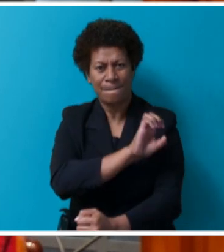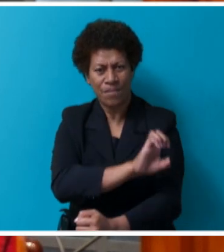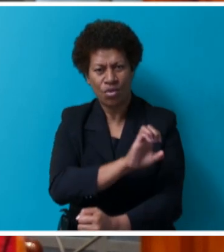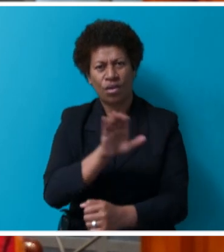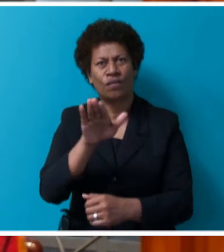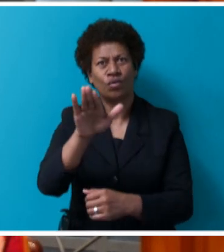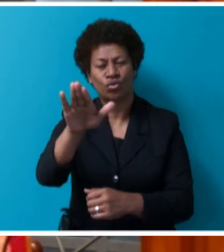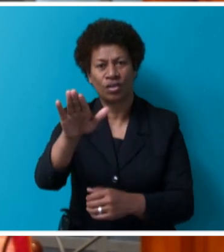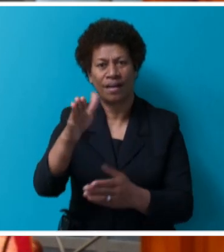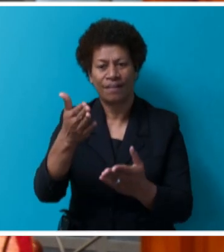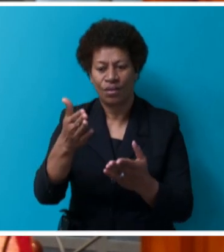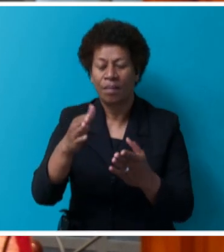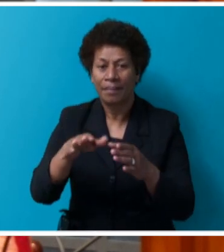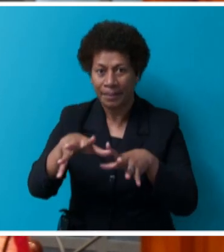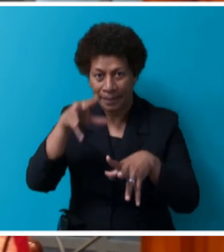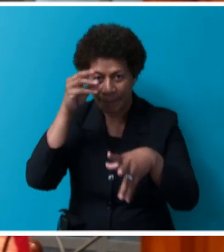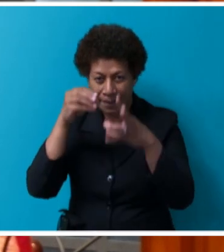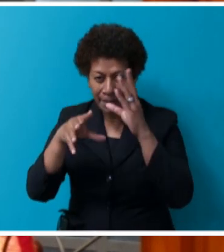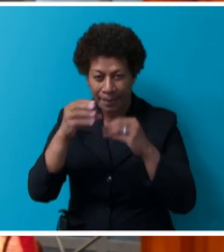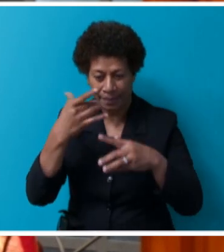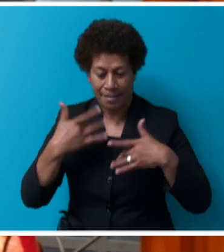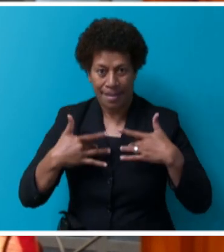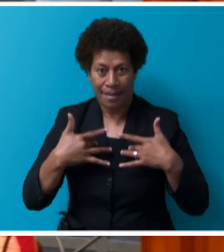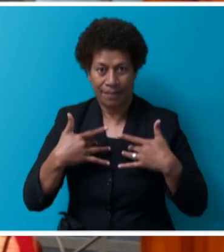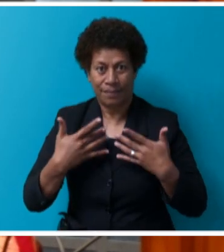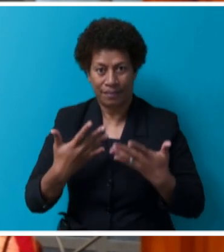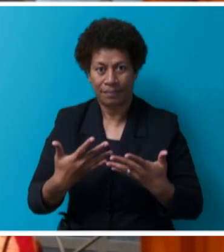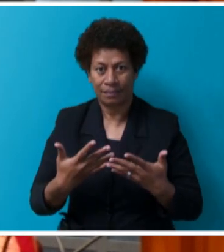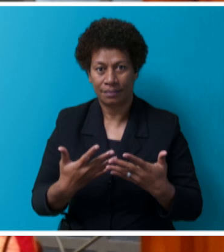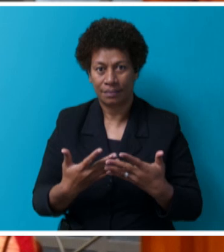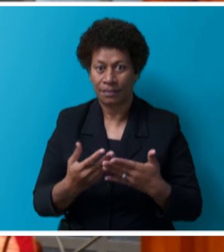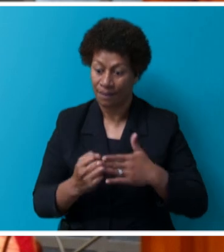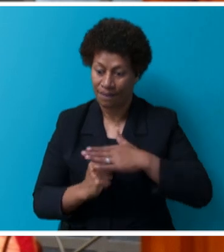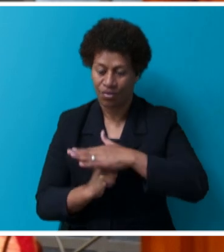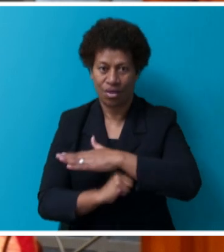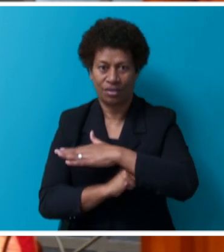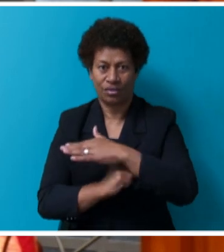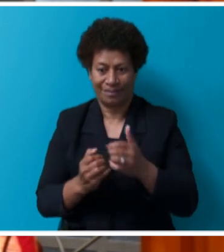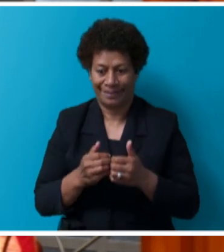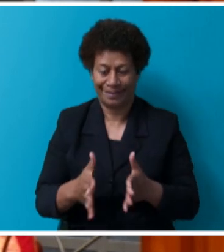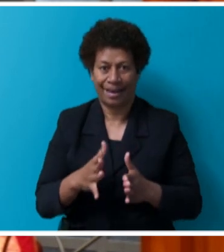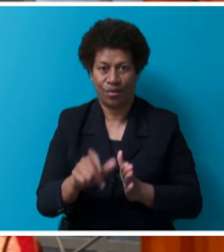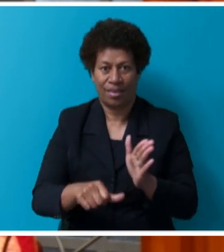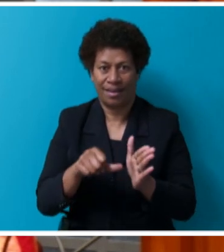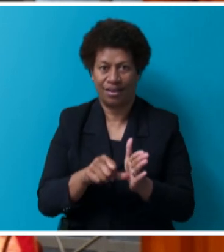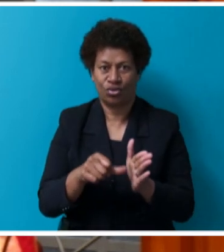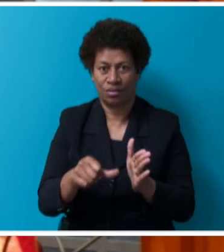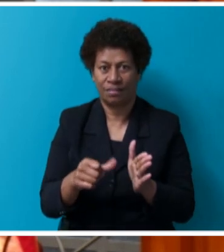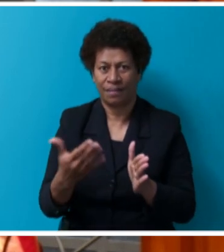innovative lifelong learners, is embedded from the start. The program not only exposes students to